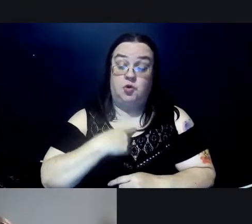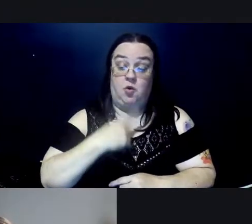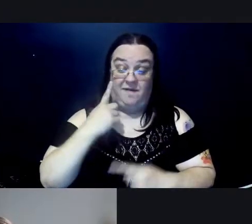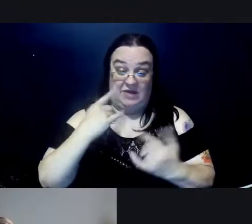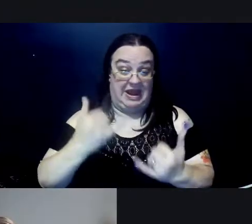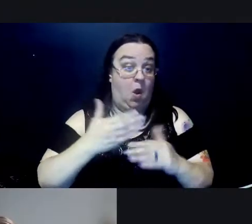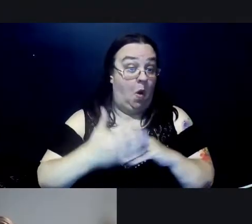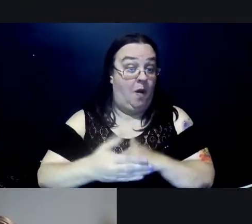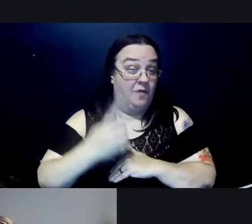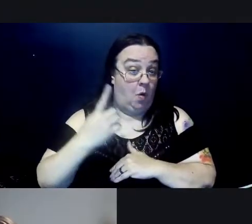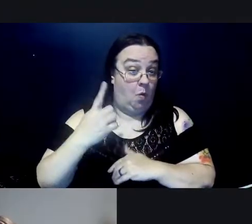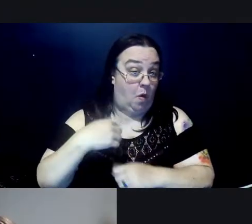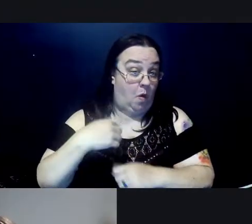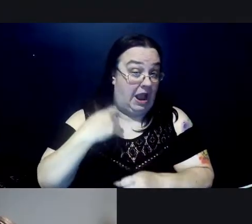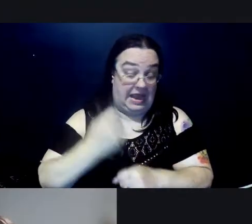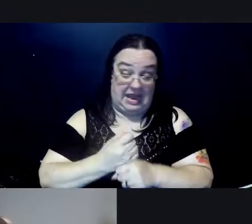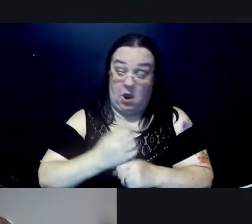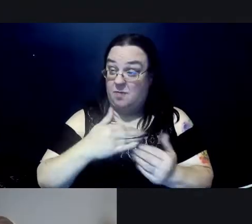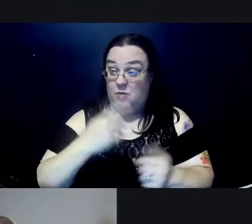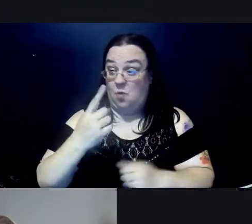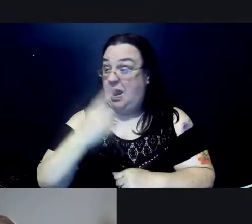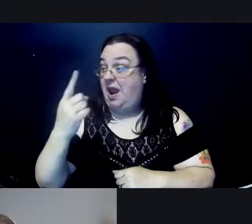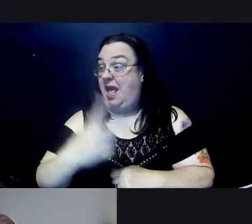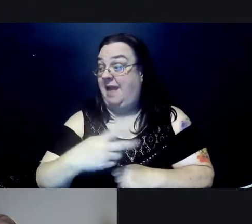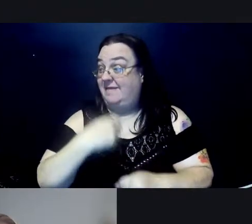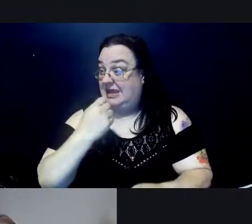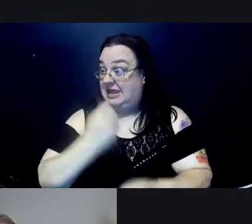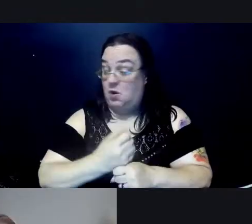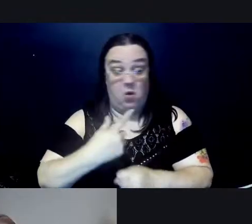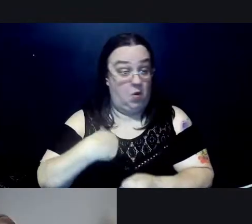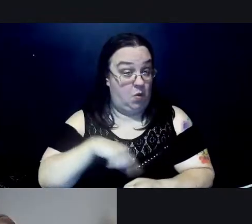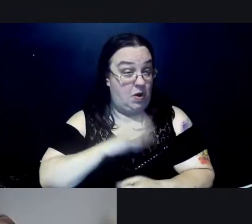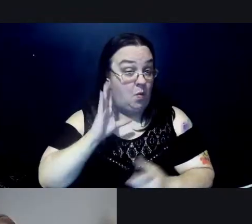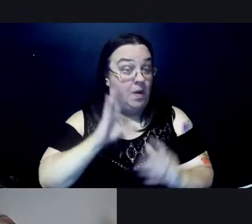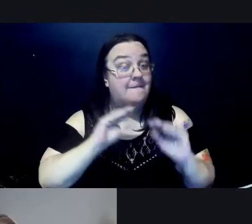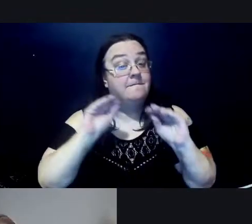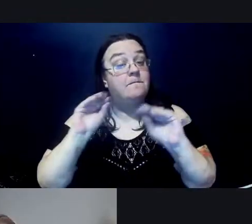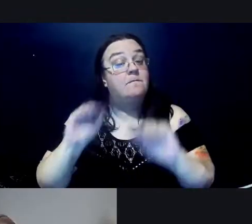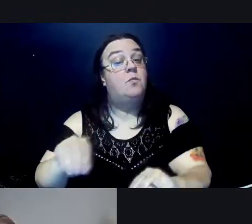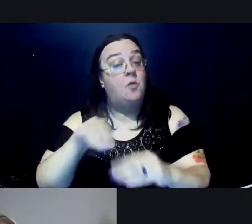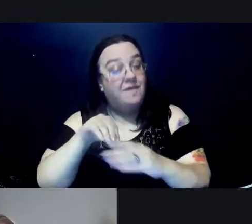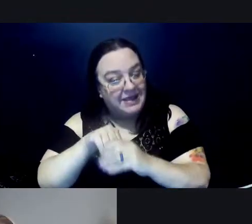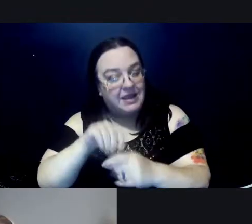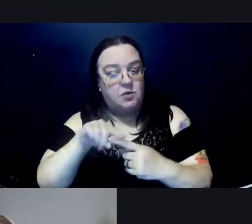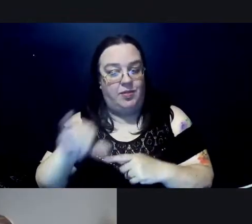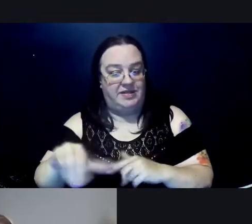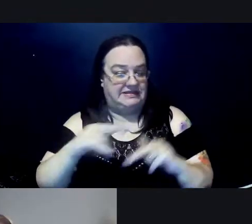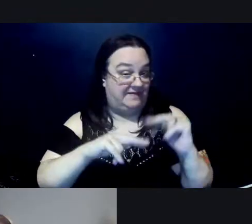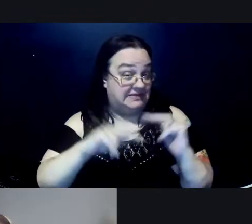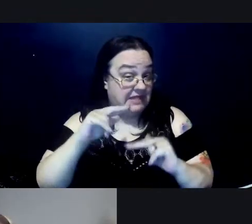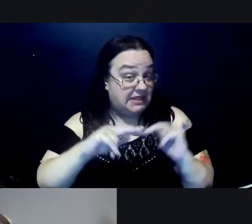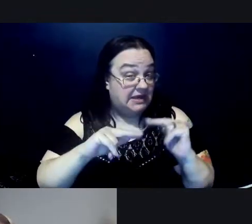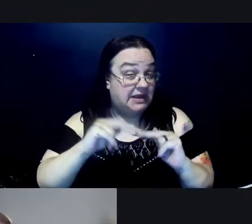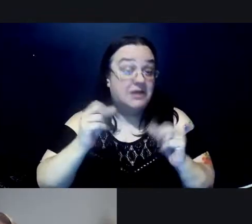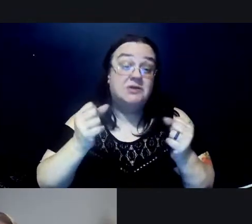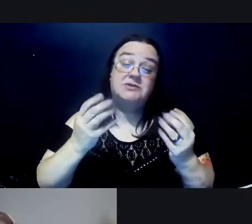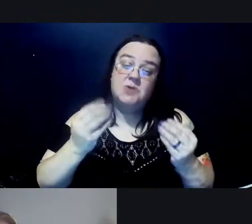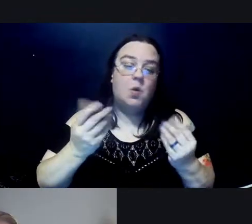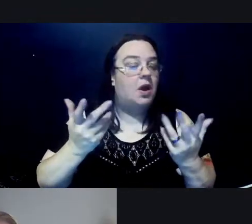over a year and almost a half that we were going to move into this facility. So,